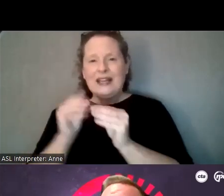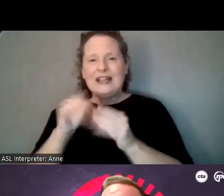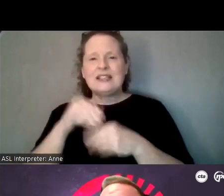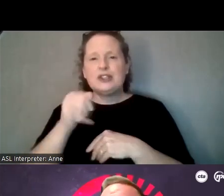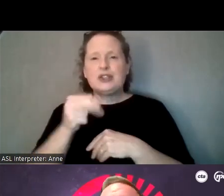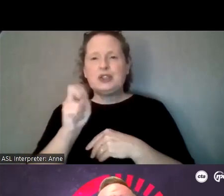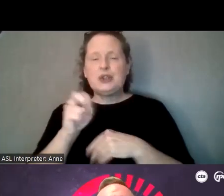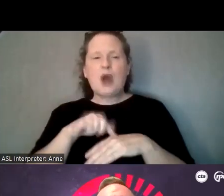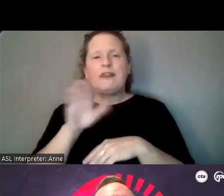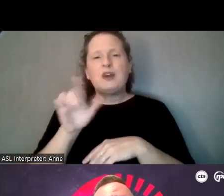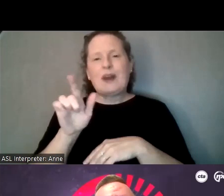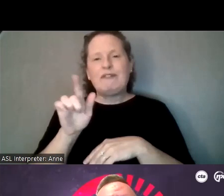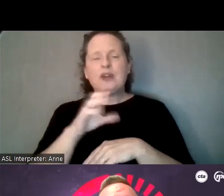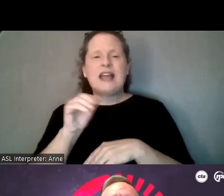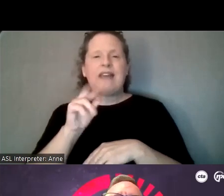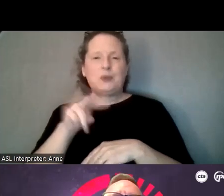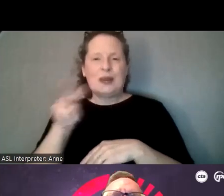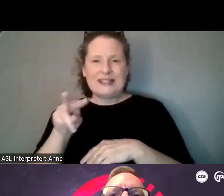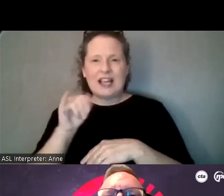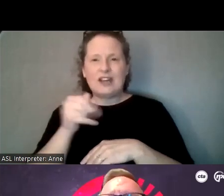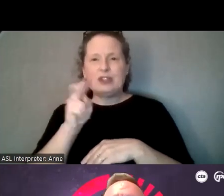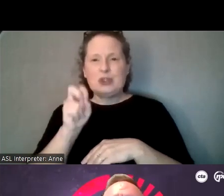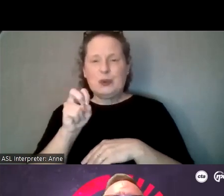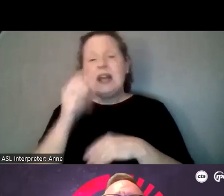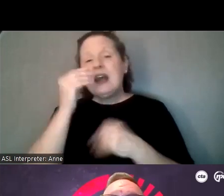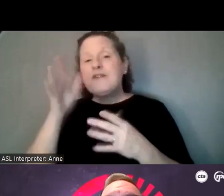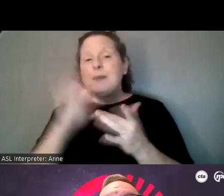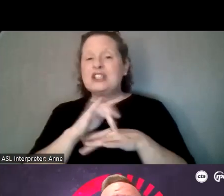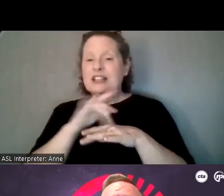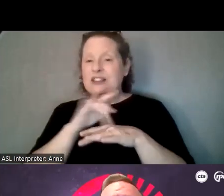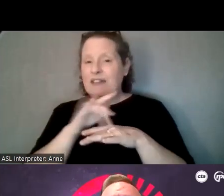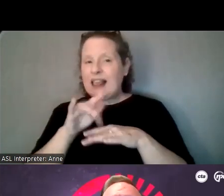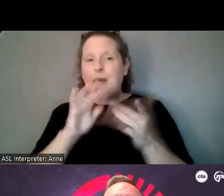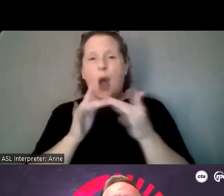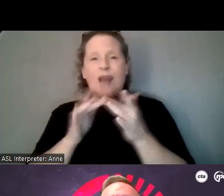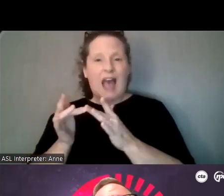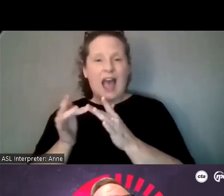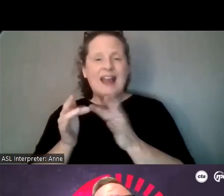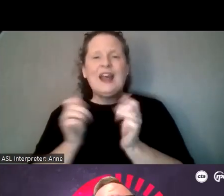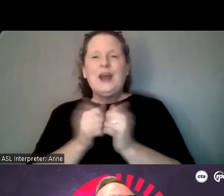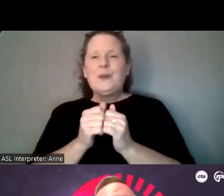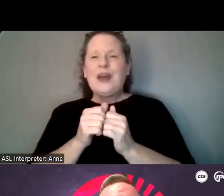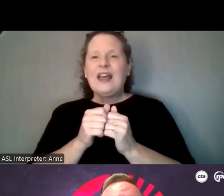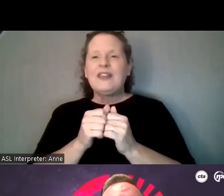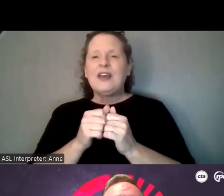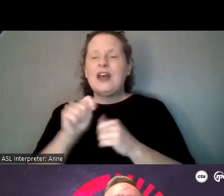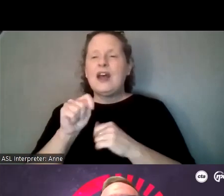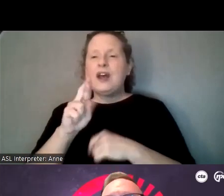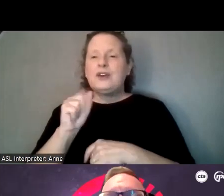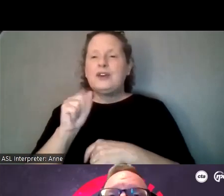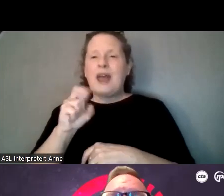the 21st and the 22nd. Information is available online with